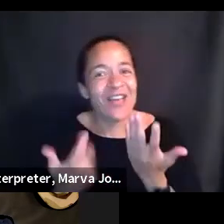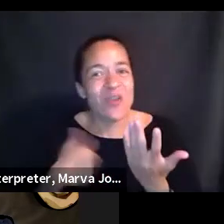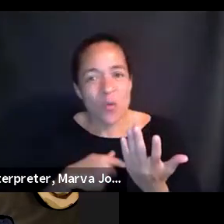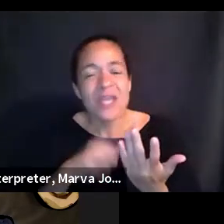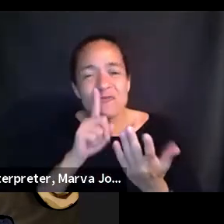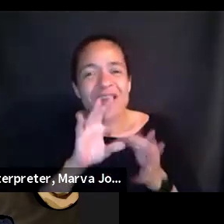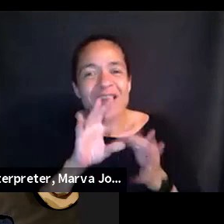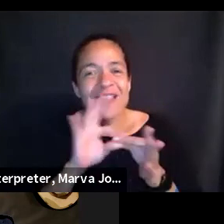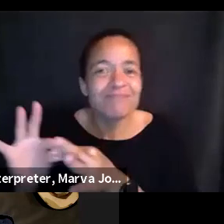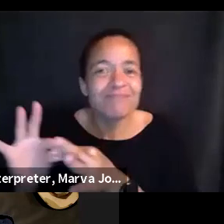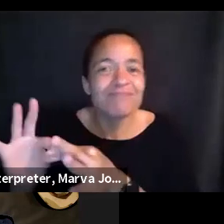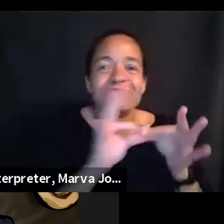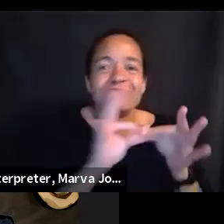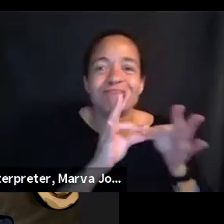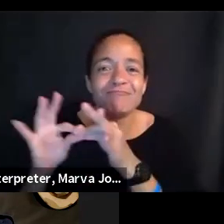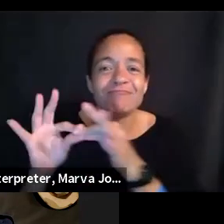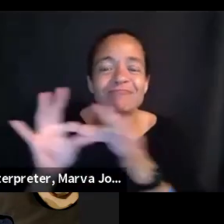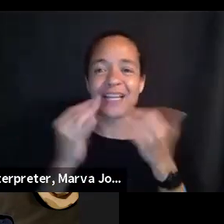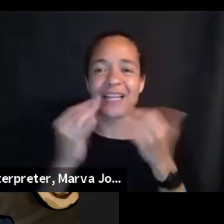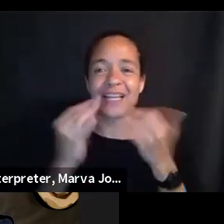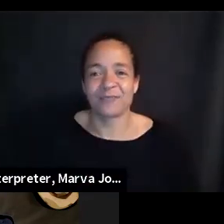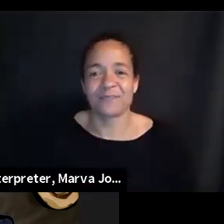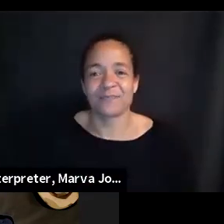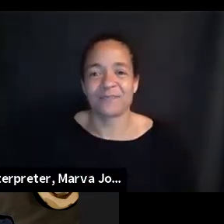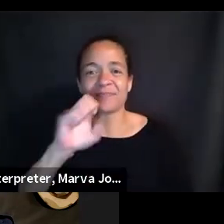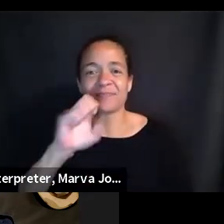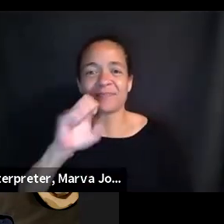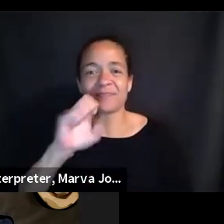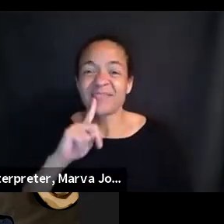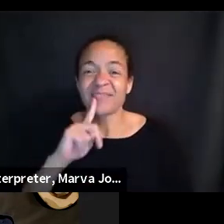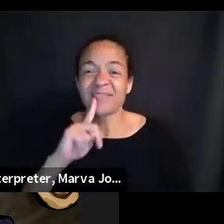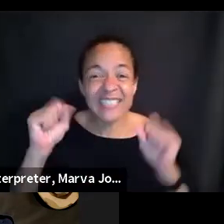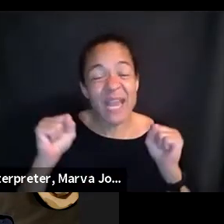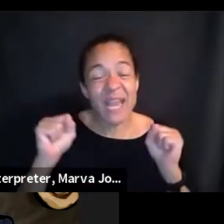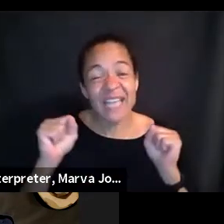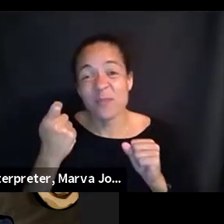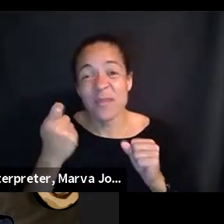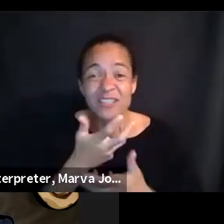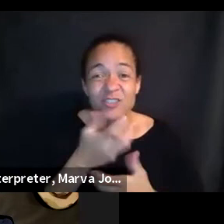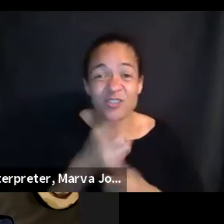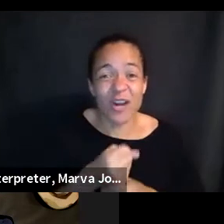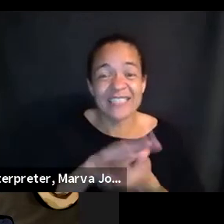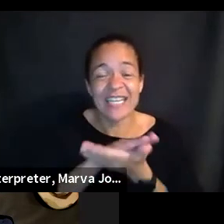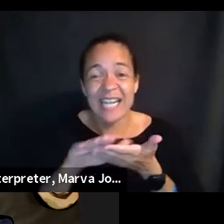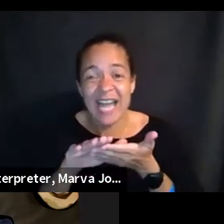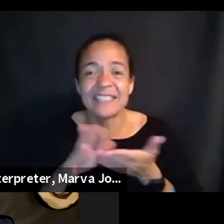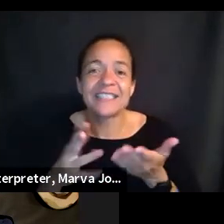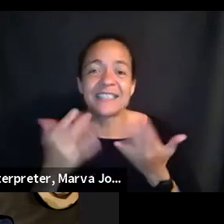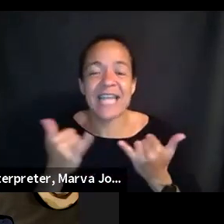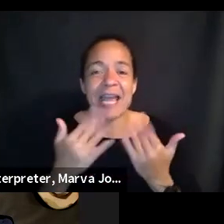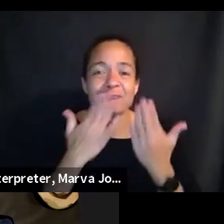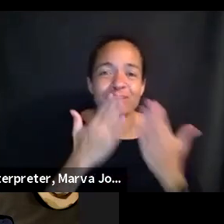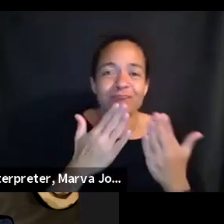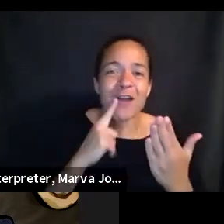now. It is amazing what a little bit of trust and kindness can do, right? And with that, maybe I should say thank you. We are now over time, and I want